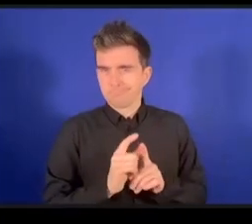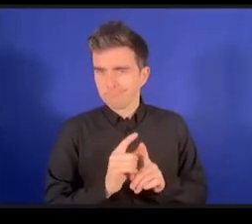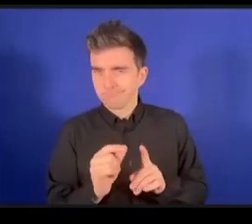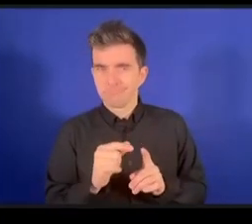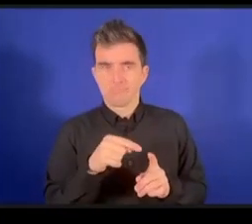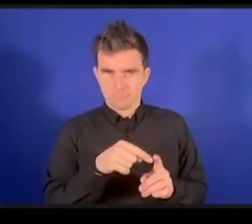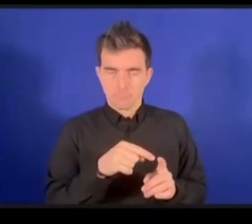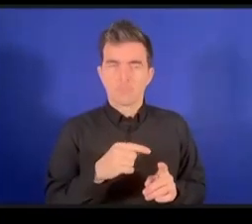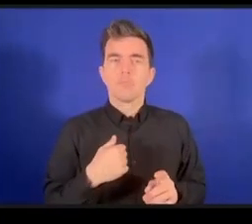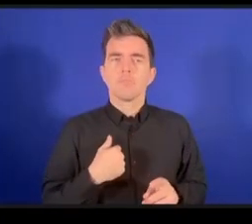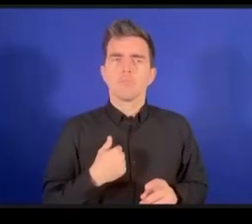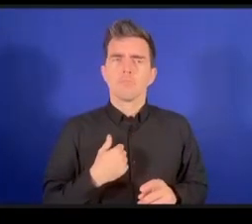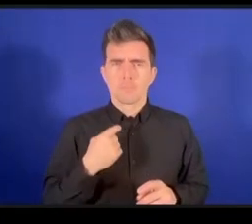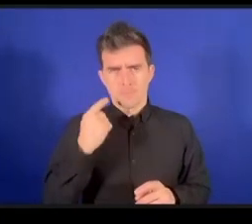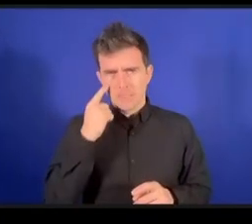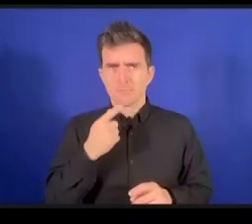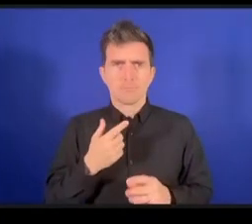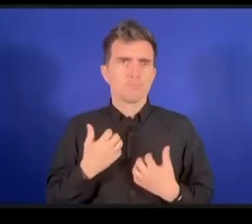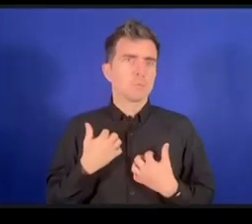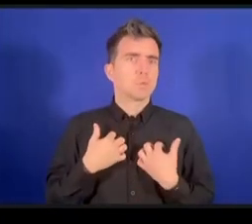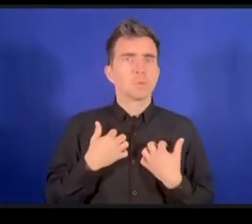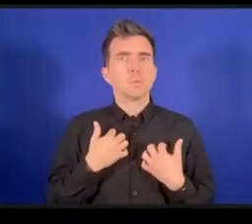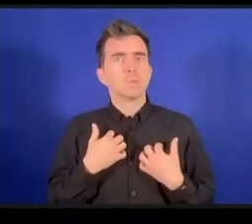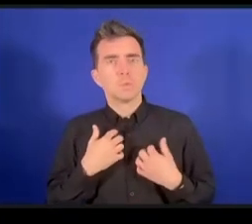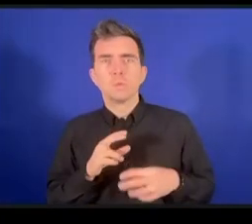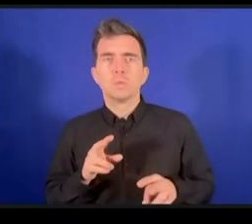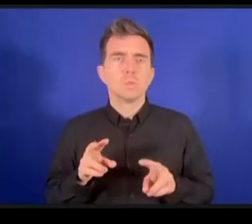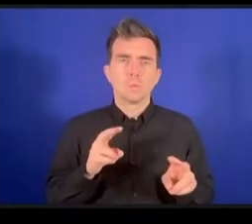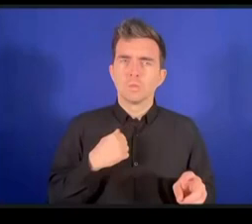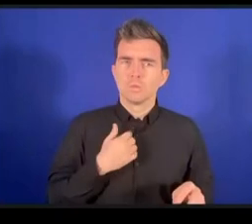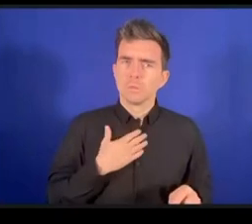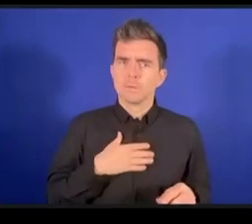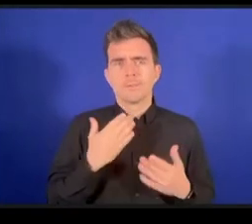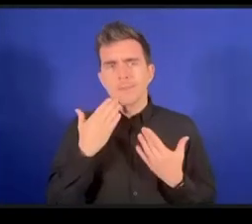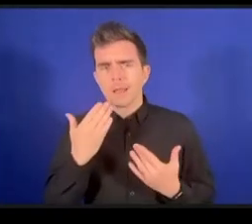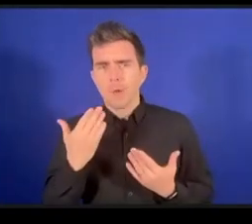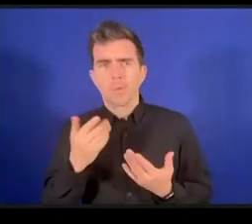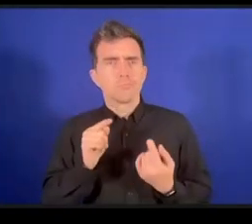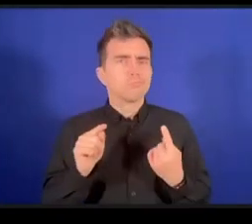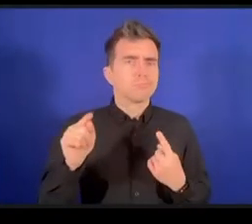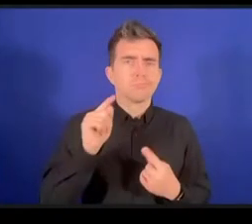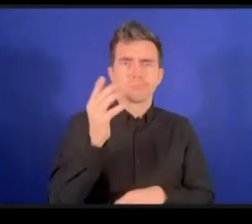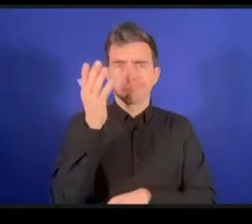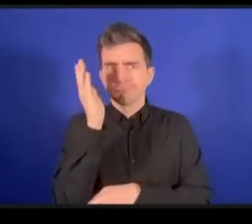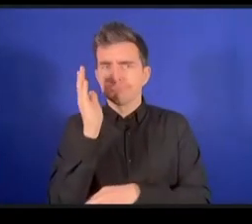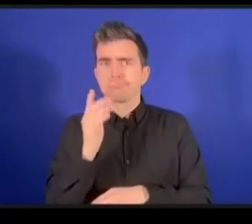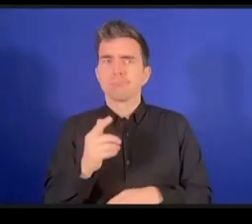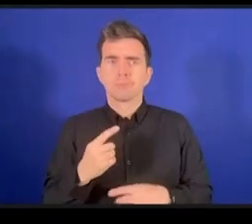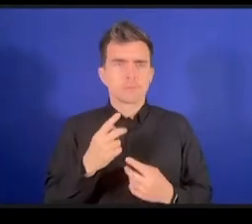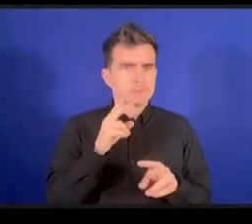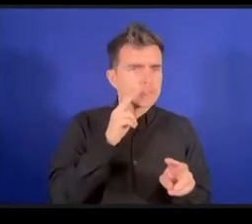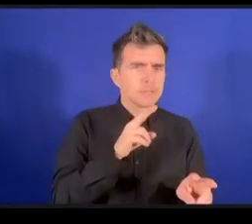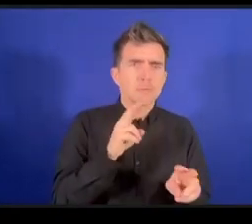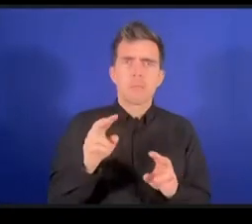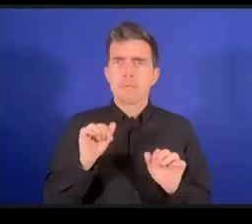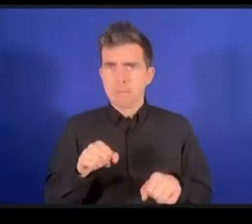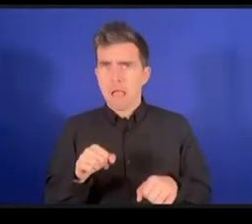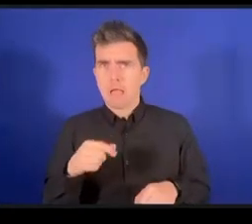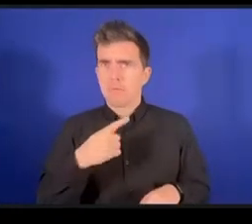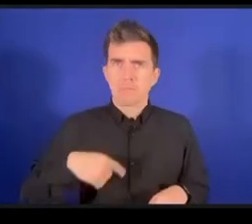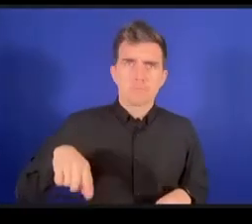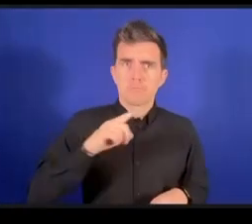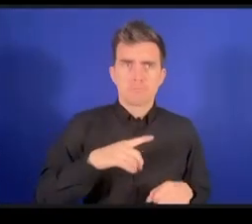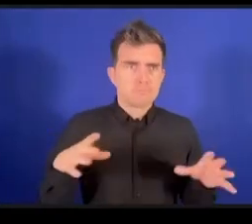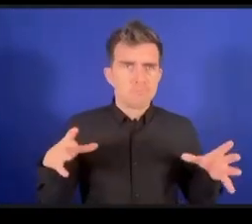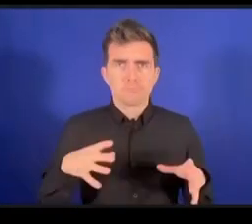DCs to see the full potential of how we can work together to ensure from our perspective that children's rights are